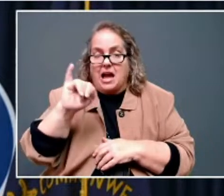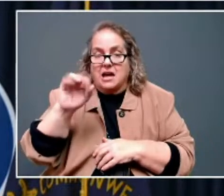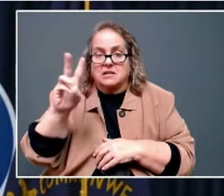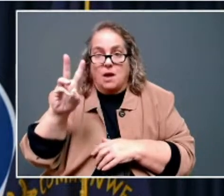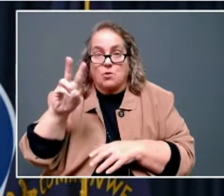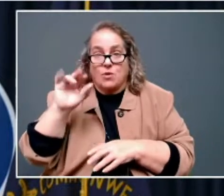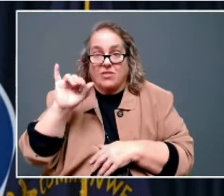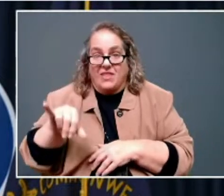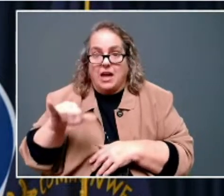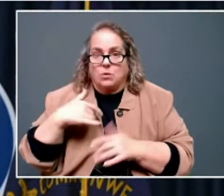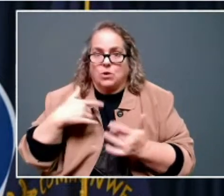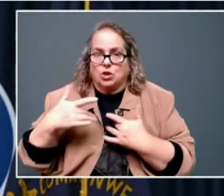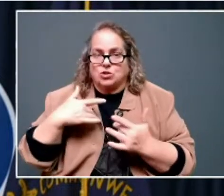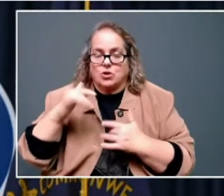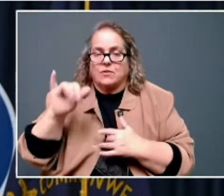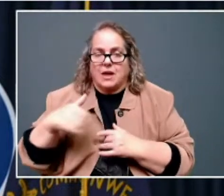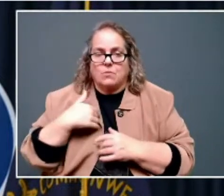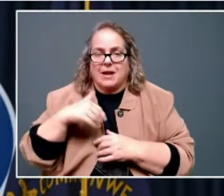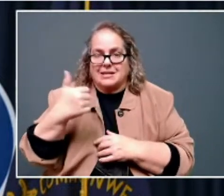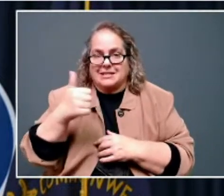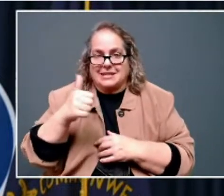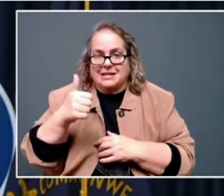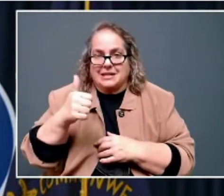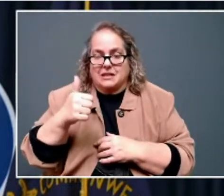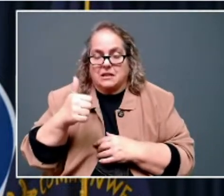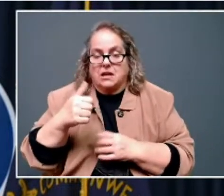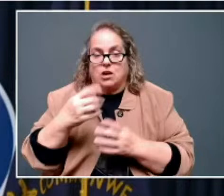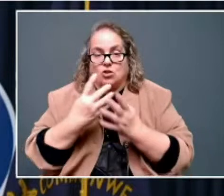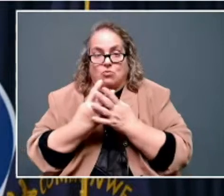We have 10 correctional officers